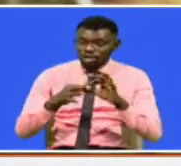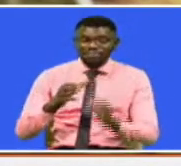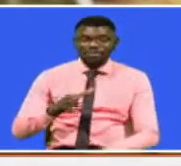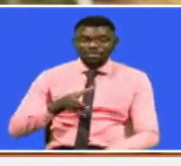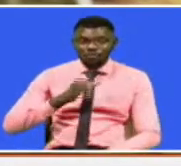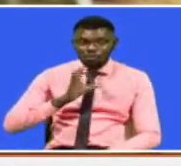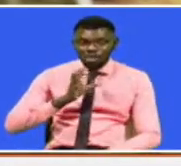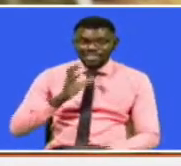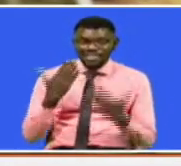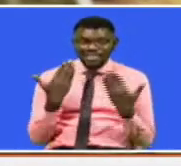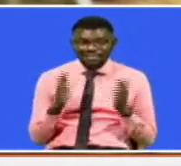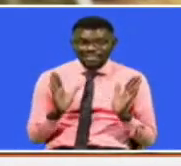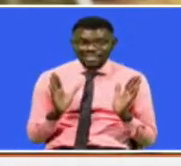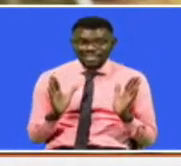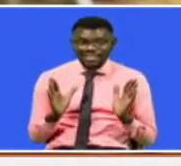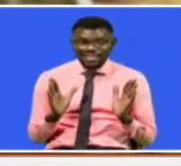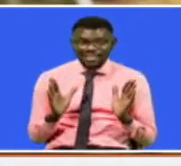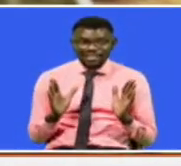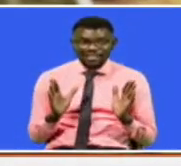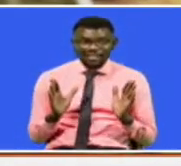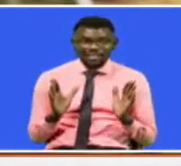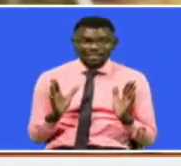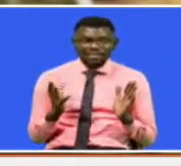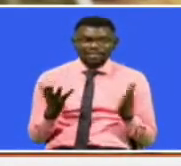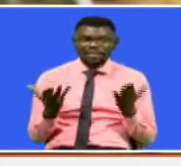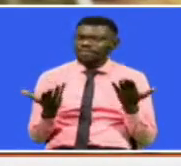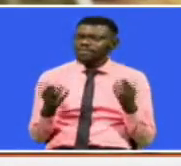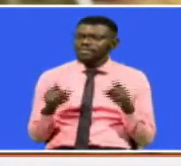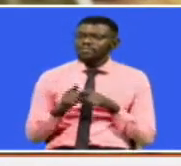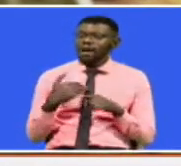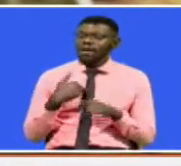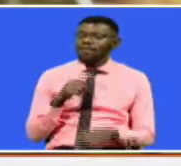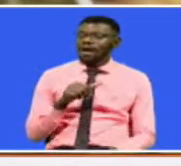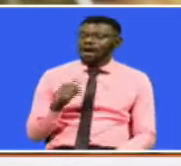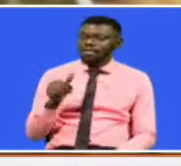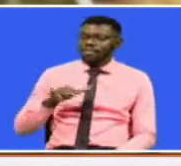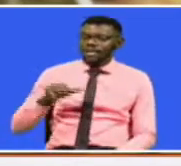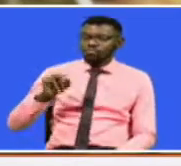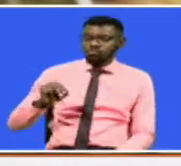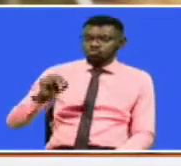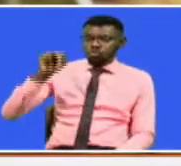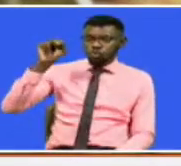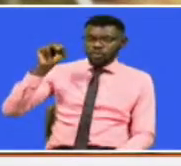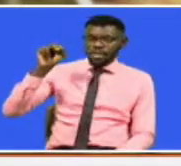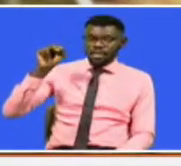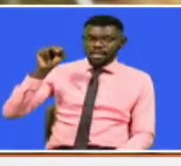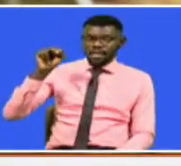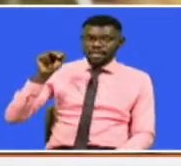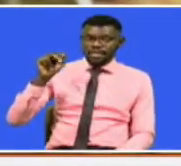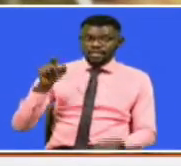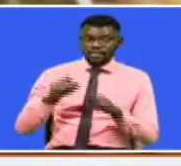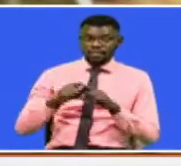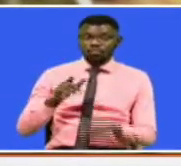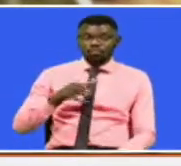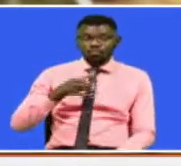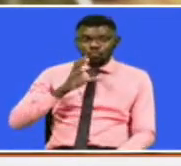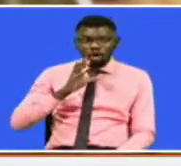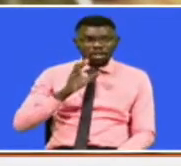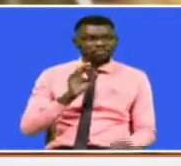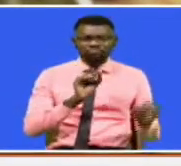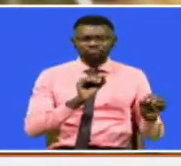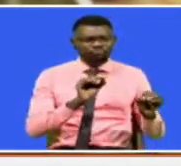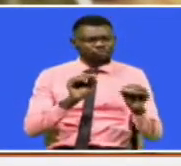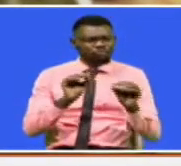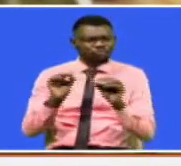Mm-hmm. We did something called the Chumvi Makurian, which is now on the northern side. again taking water all the way to Doldo.